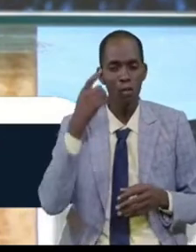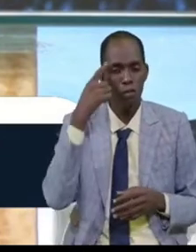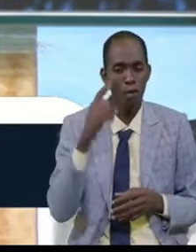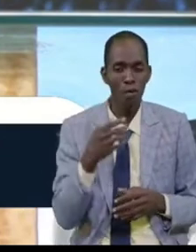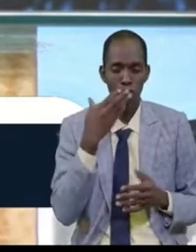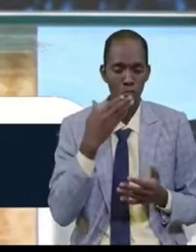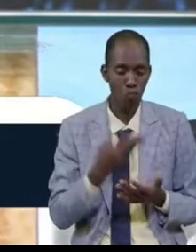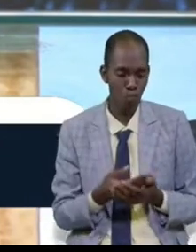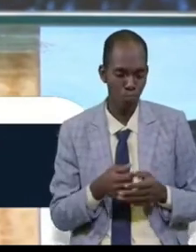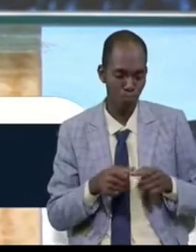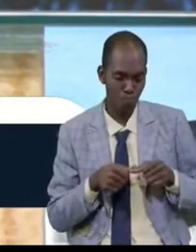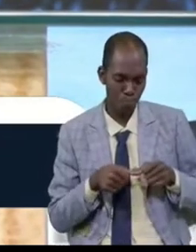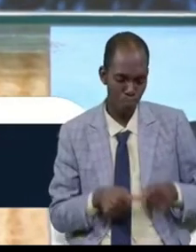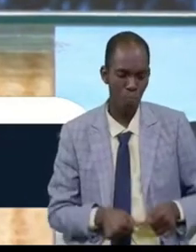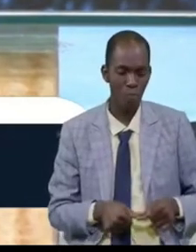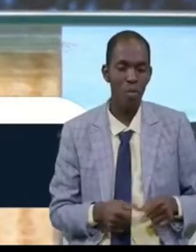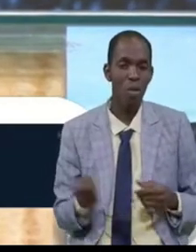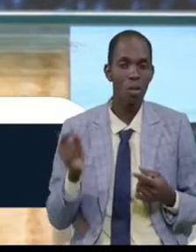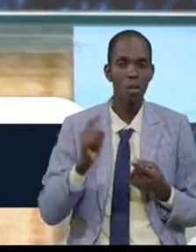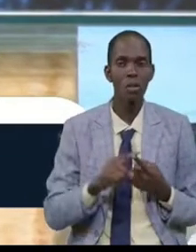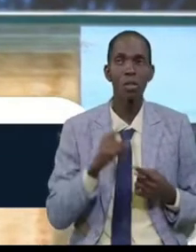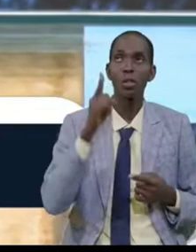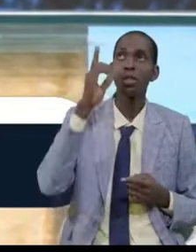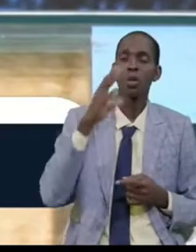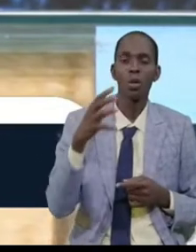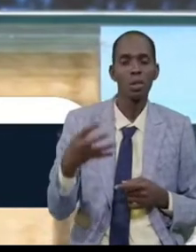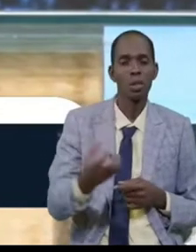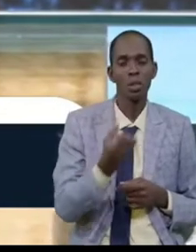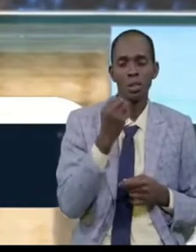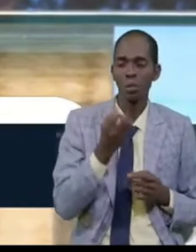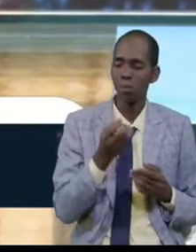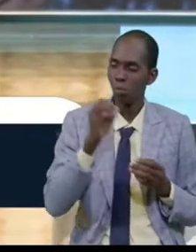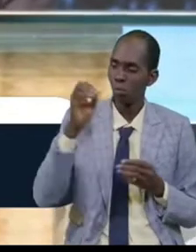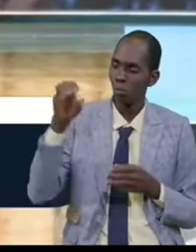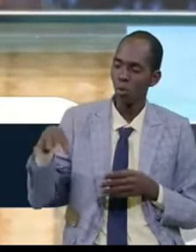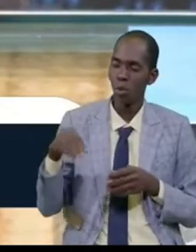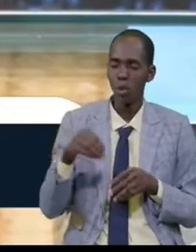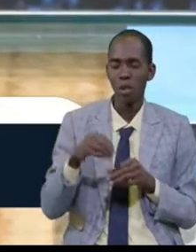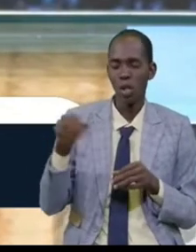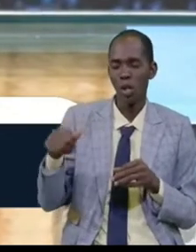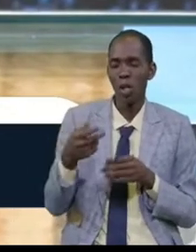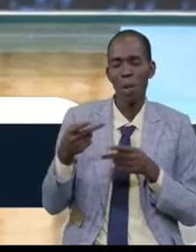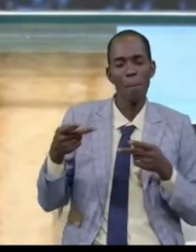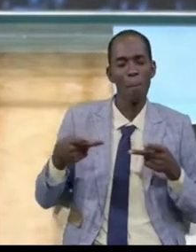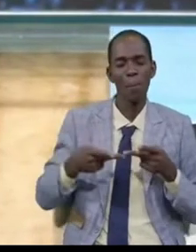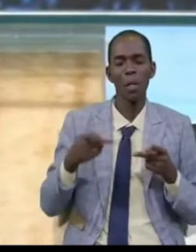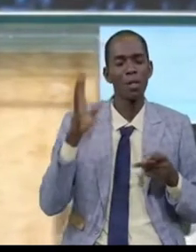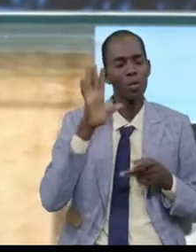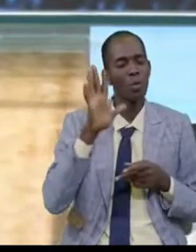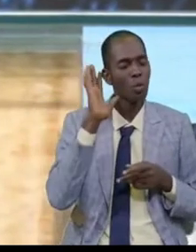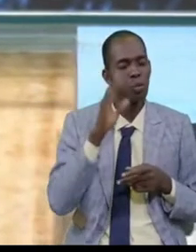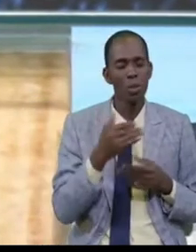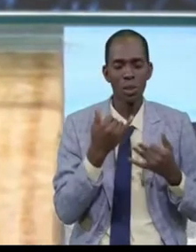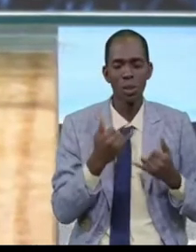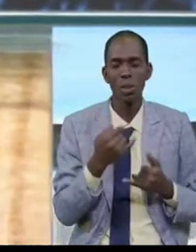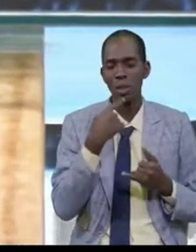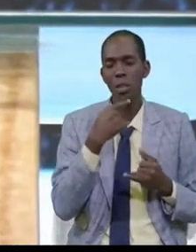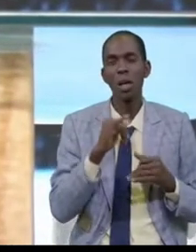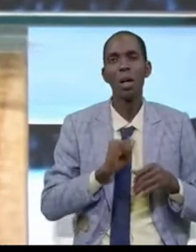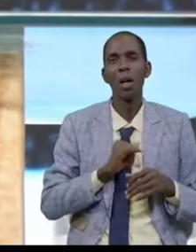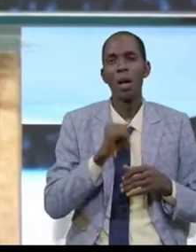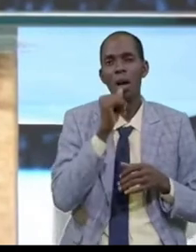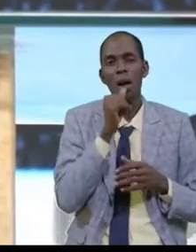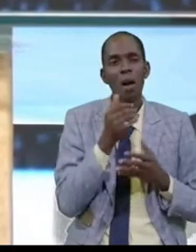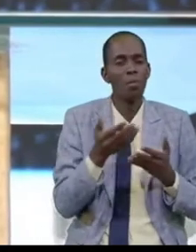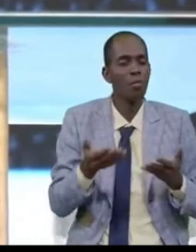until God moves you to another level and to another area, you say, I am here for good.